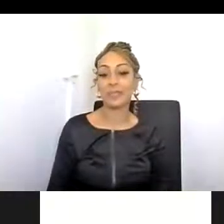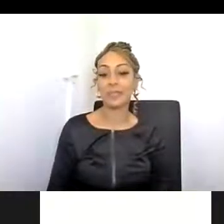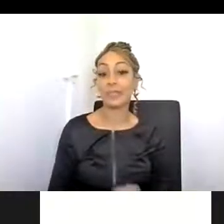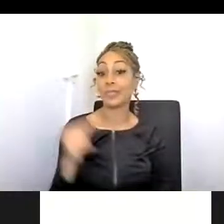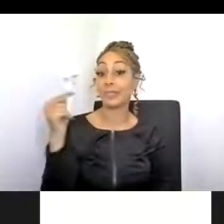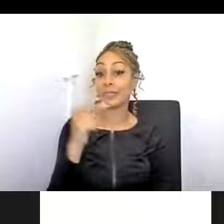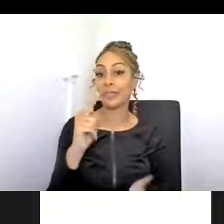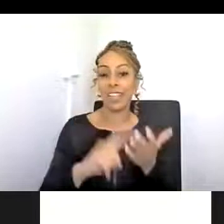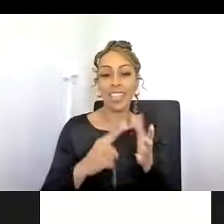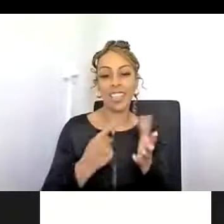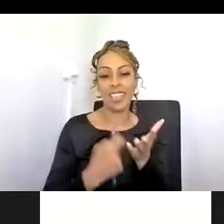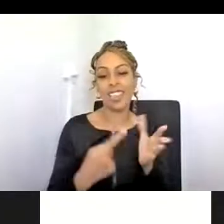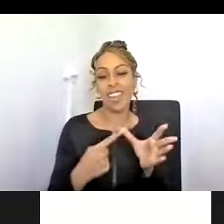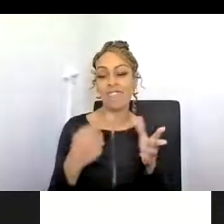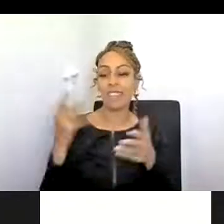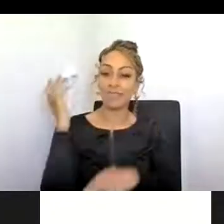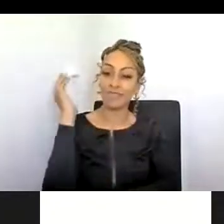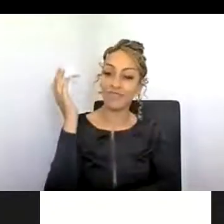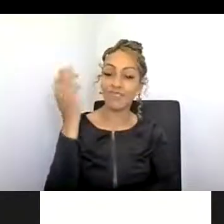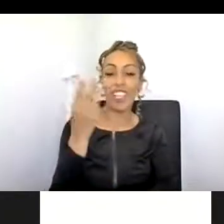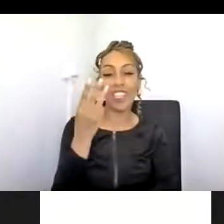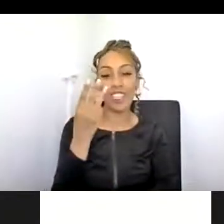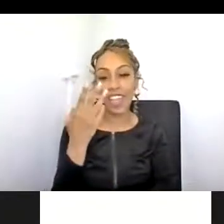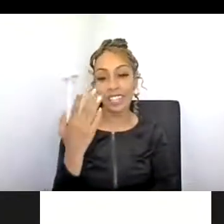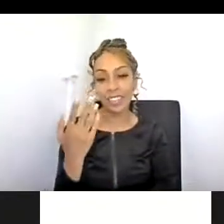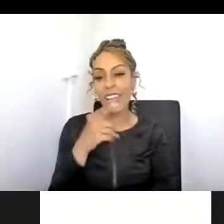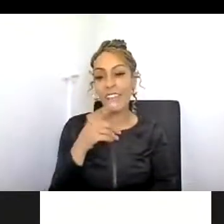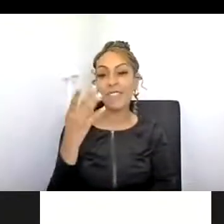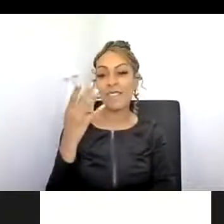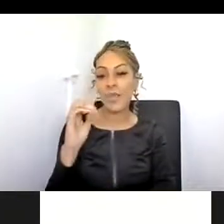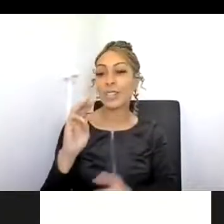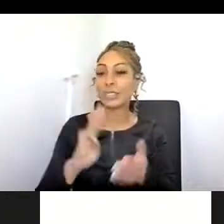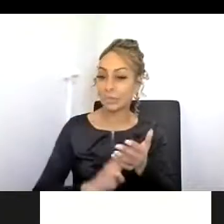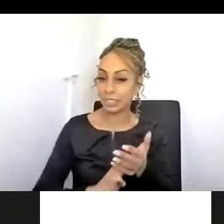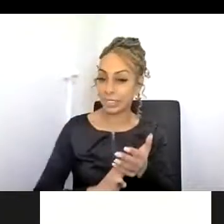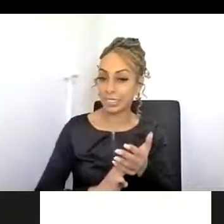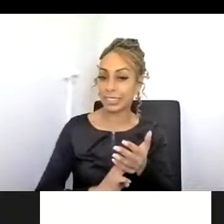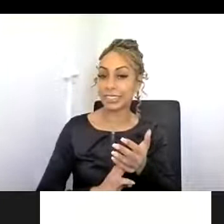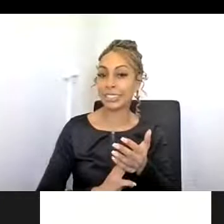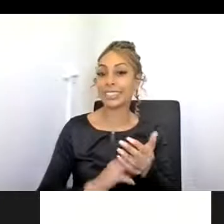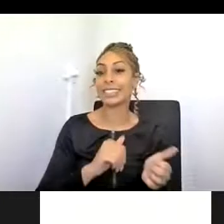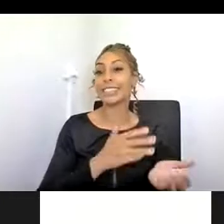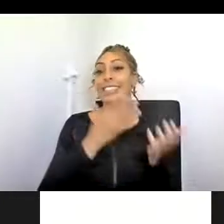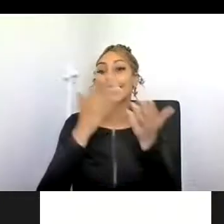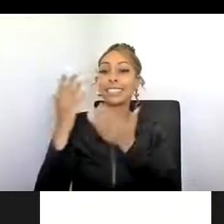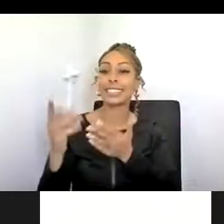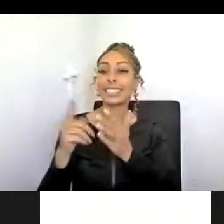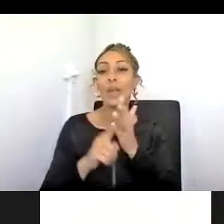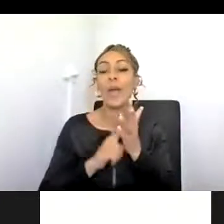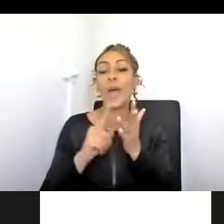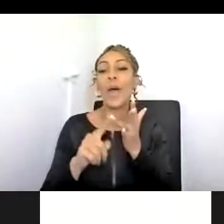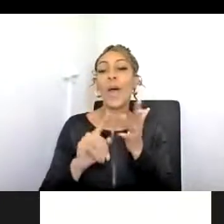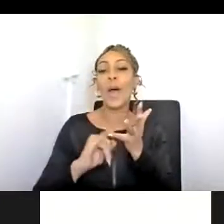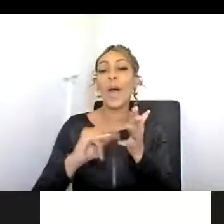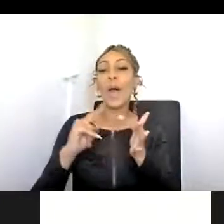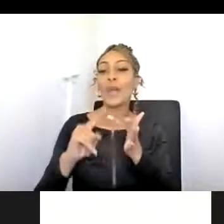speak for about 35 to 40 minutes about the collection. And then Jose Forrest, who is Outside